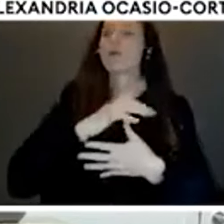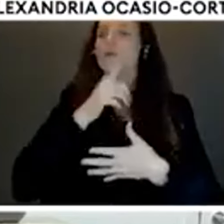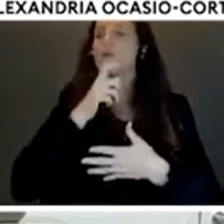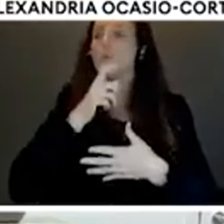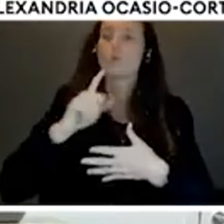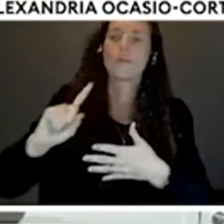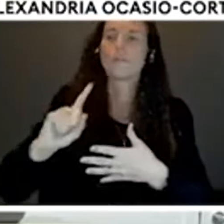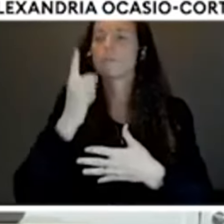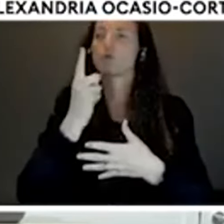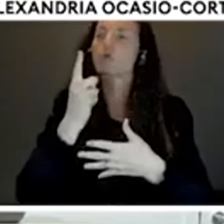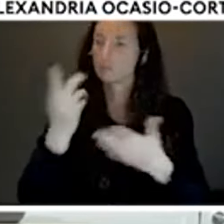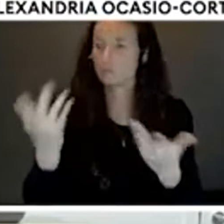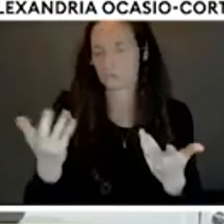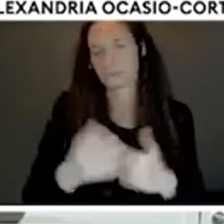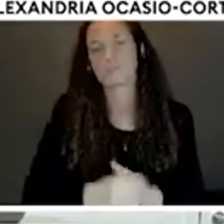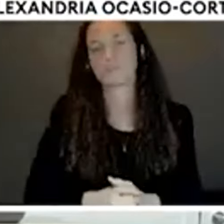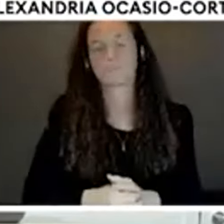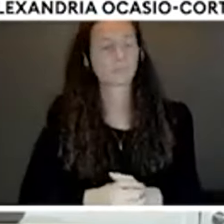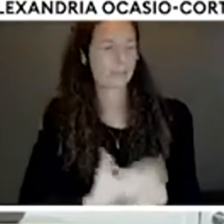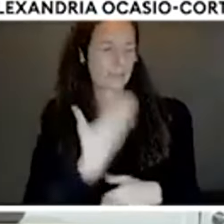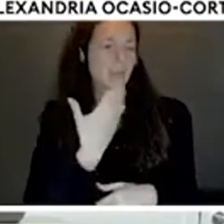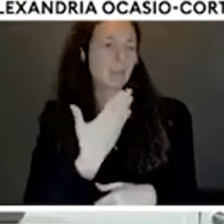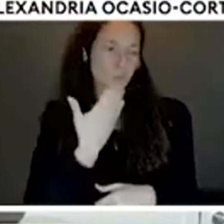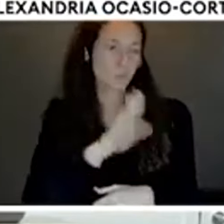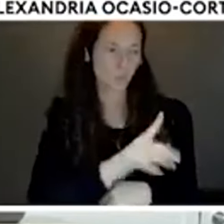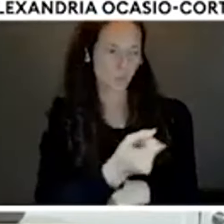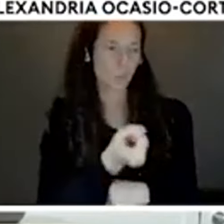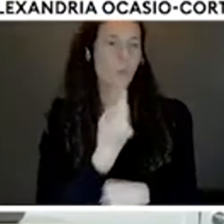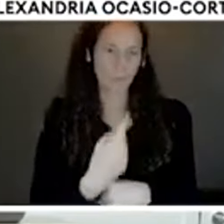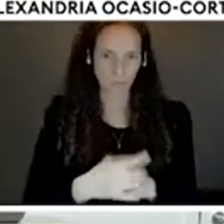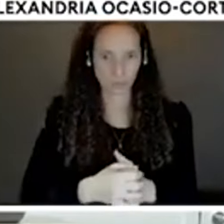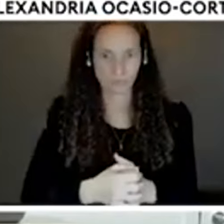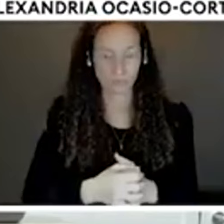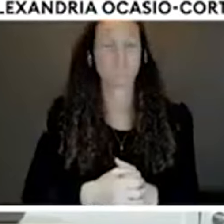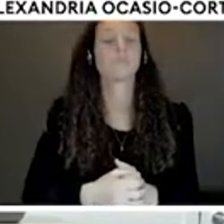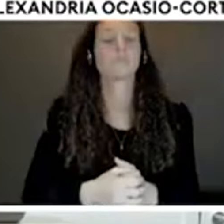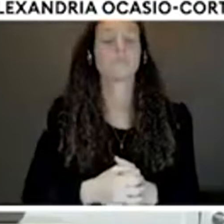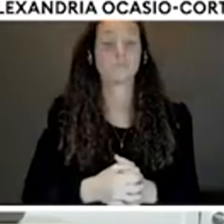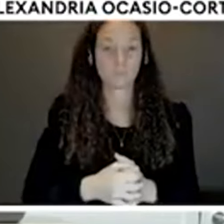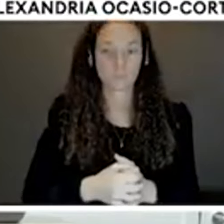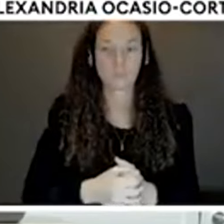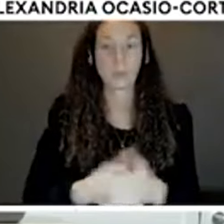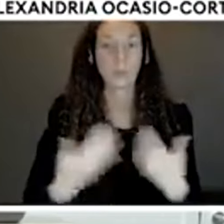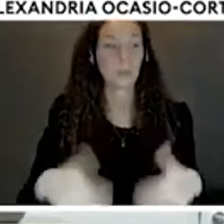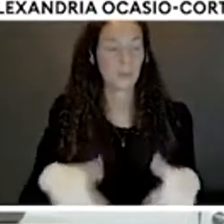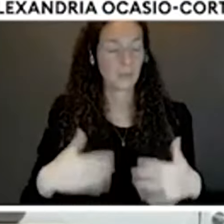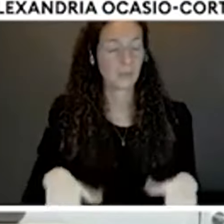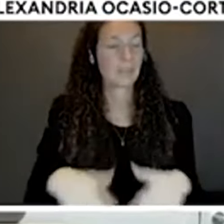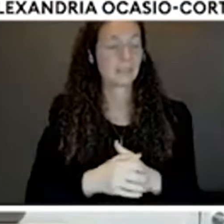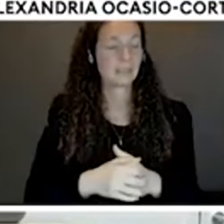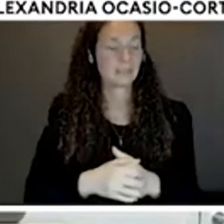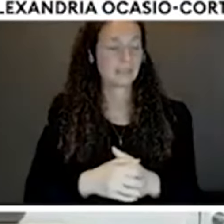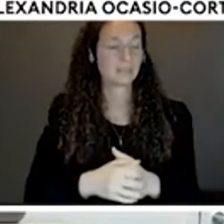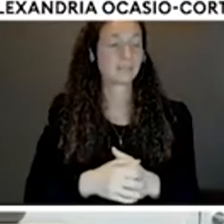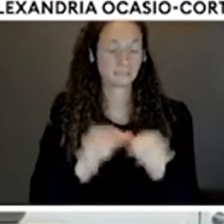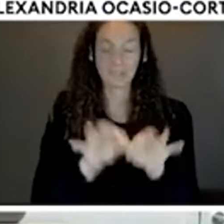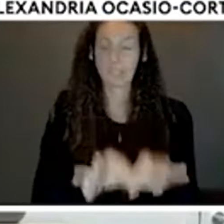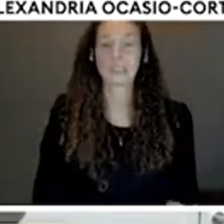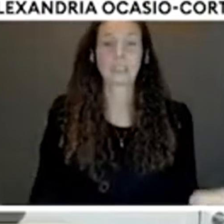Well, thank you so much, Evelyn, for your question. You bring up so many important elements to this, so I want to make sure that